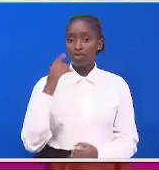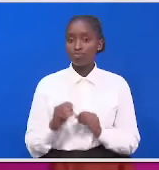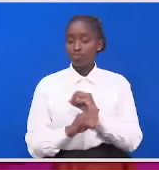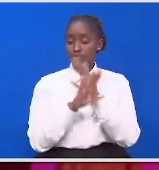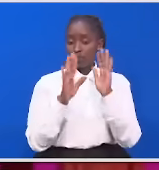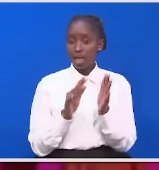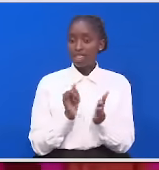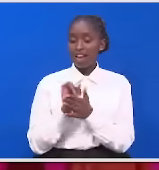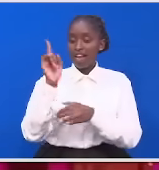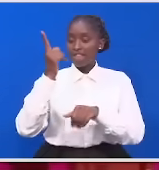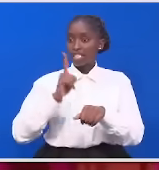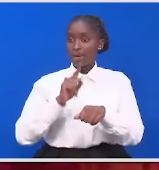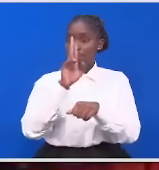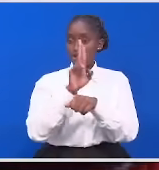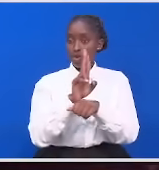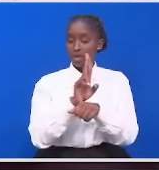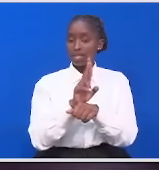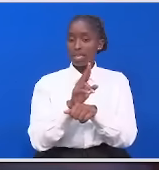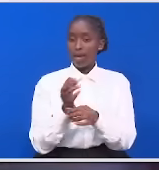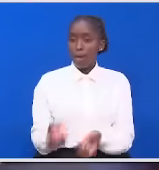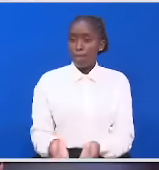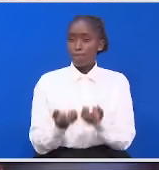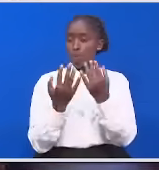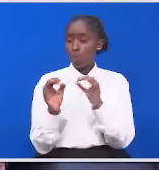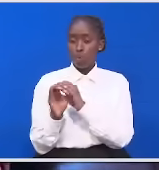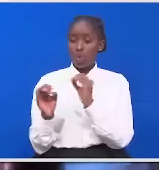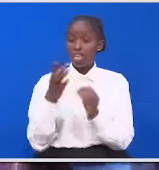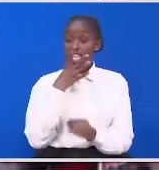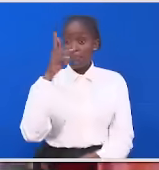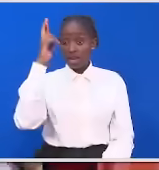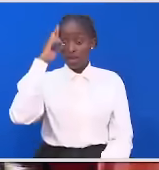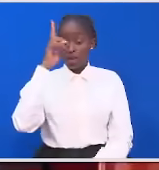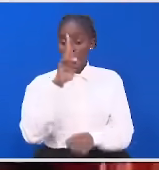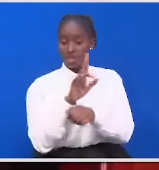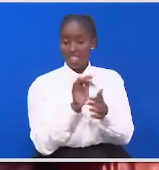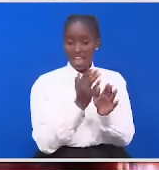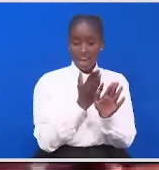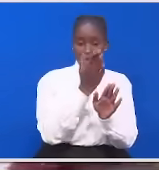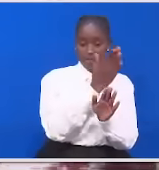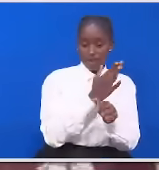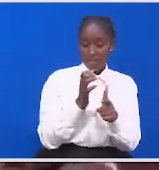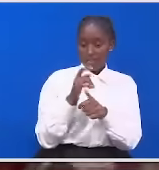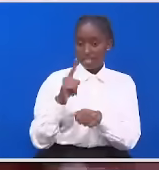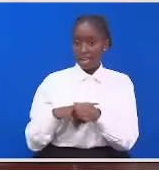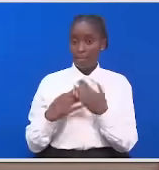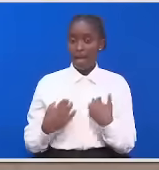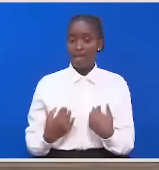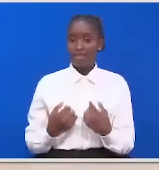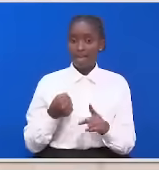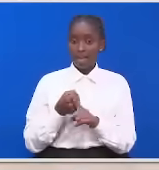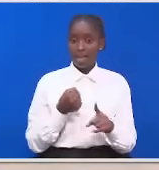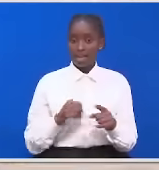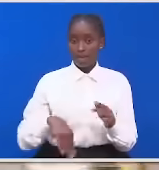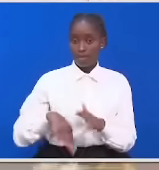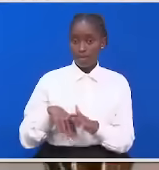not his first time using a stun grenade. He recalls using it before, even during a heated football